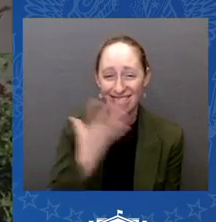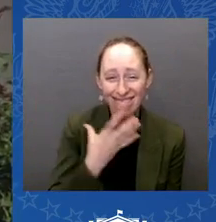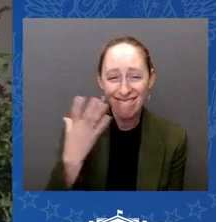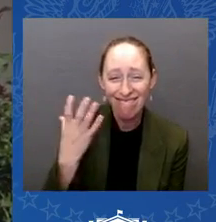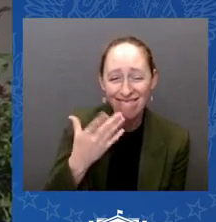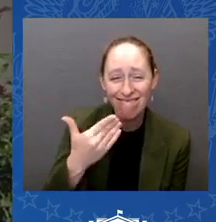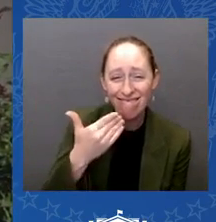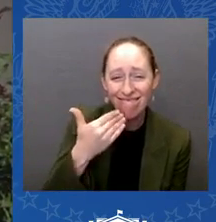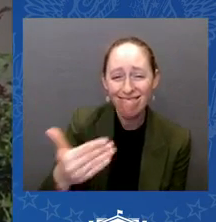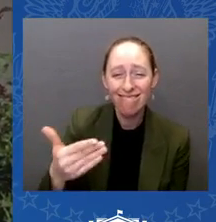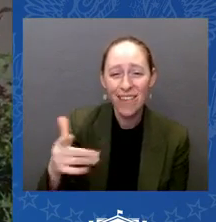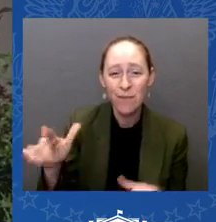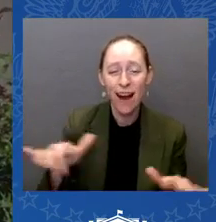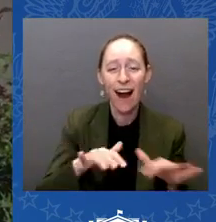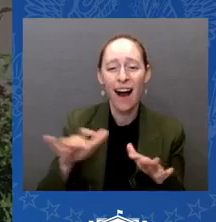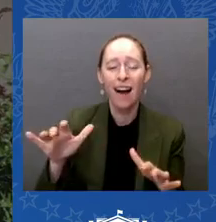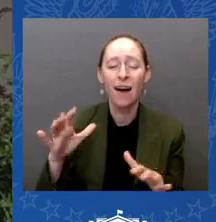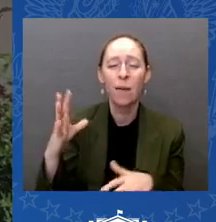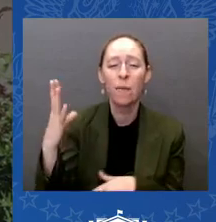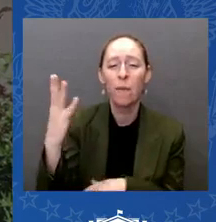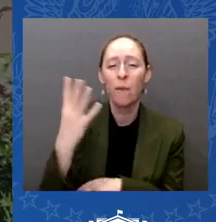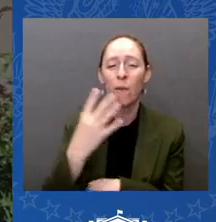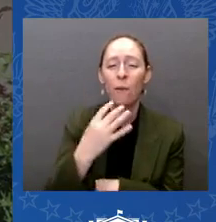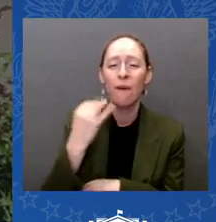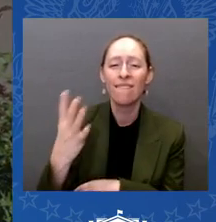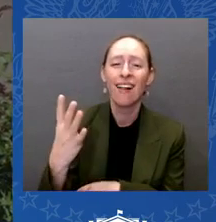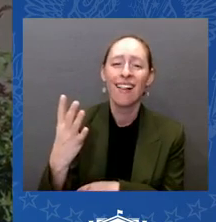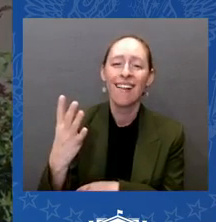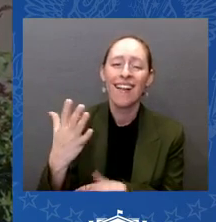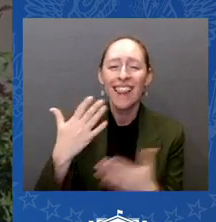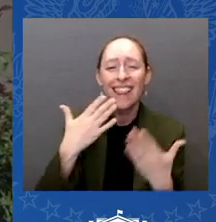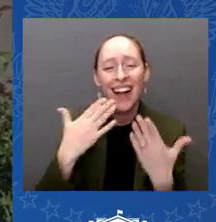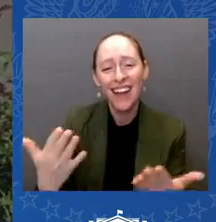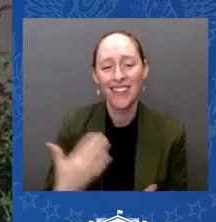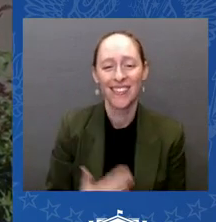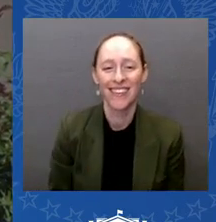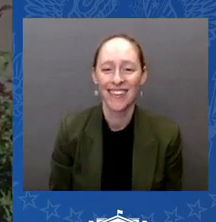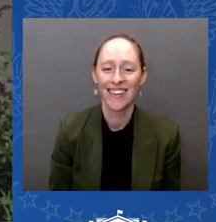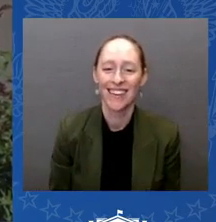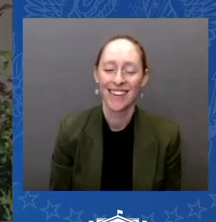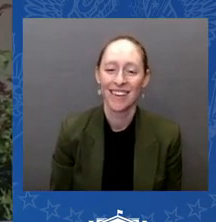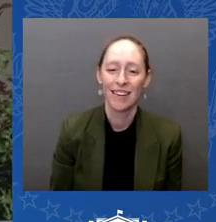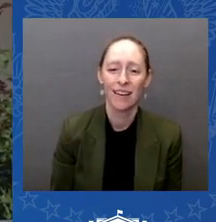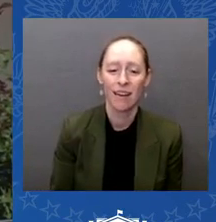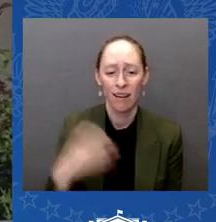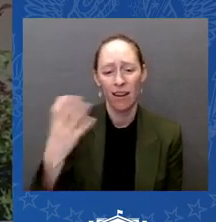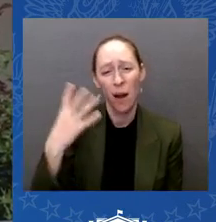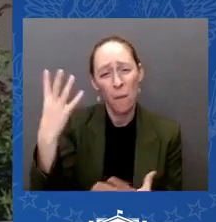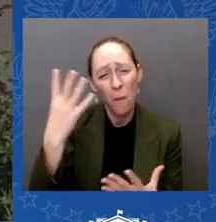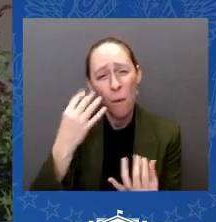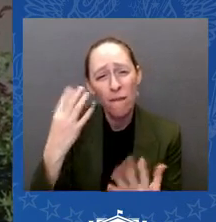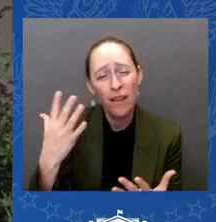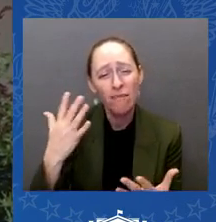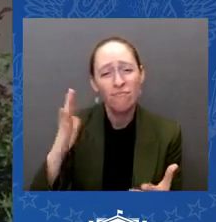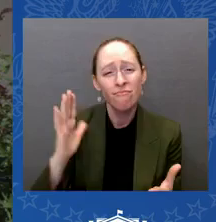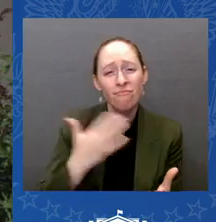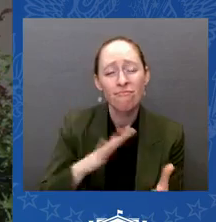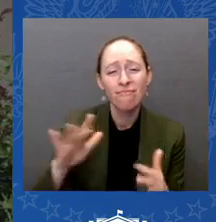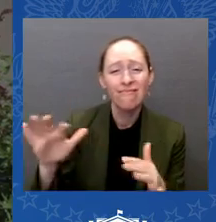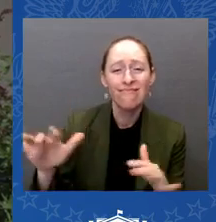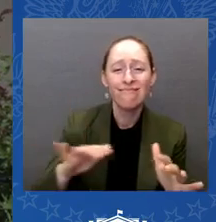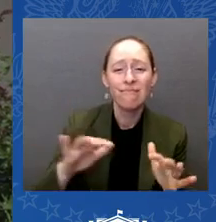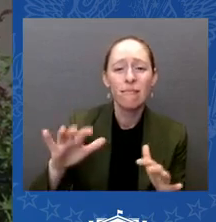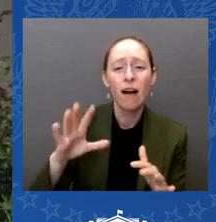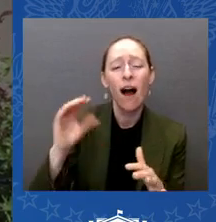Not only do you play beautiful music, but you have a beautiful heart and soul as well. Thank you. Thank you, Mayor Tim. Thank